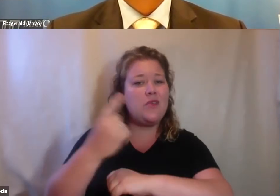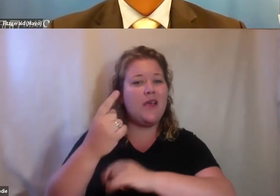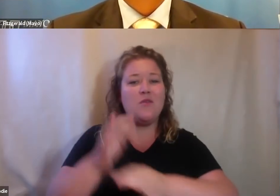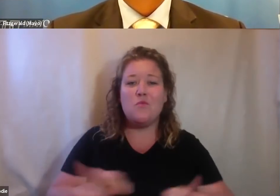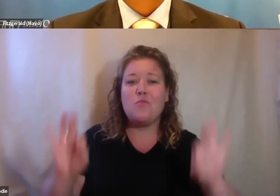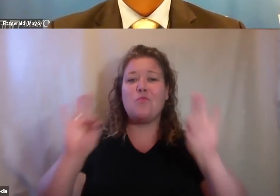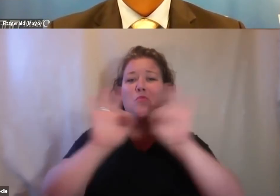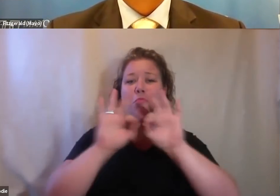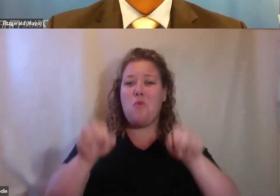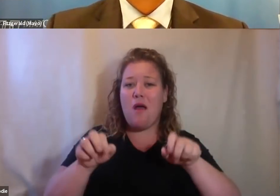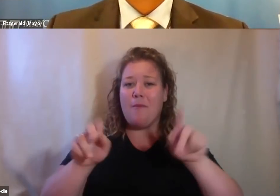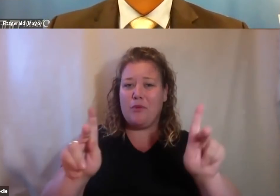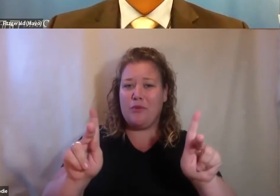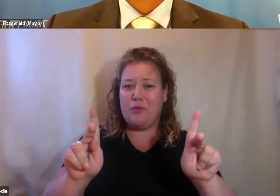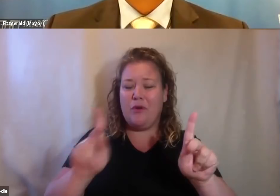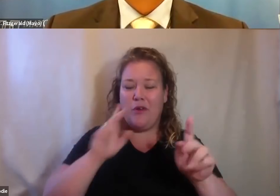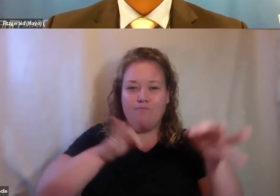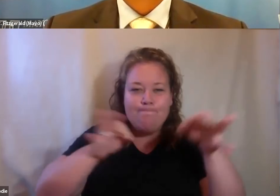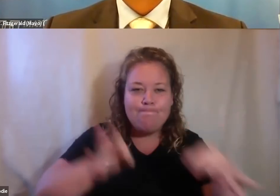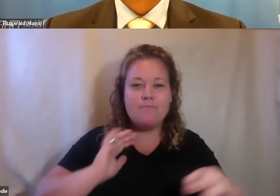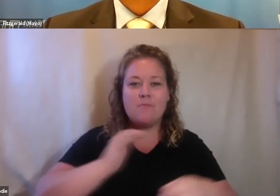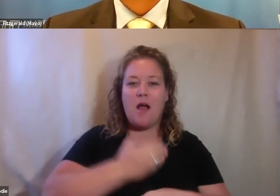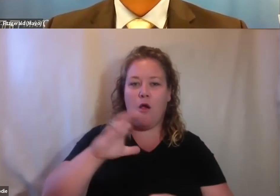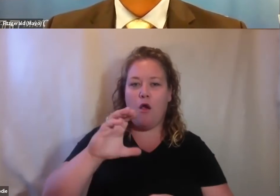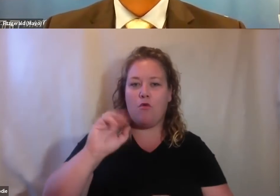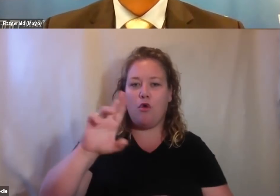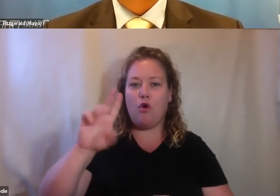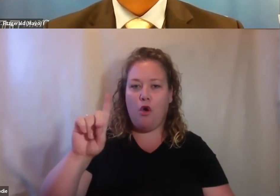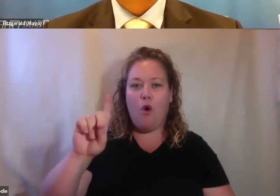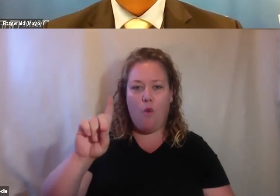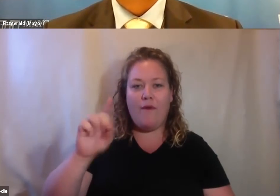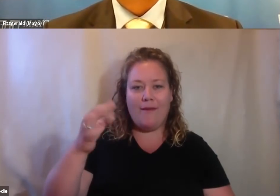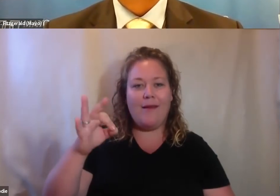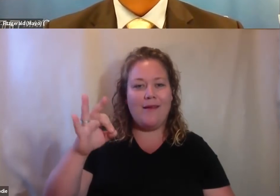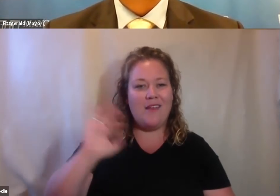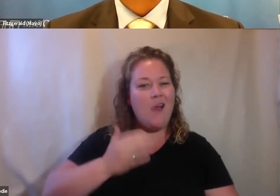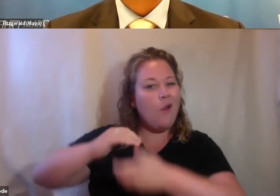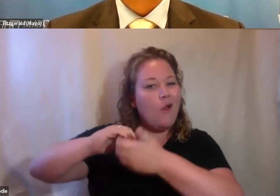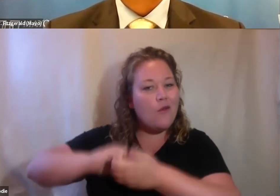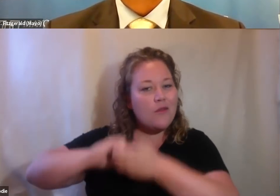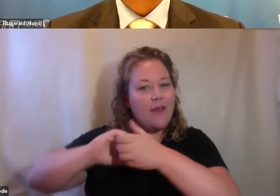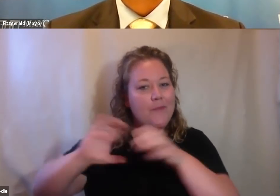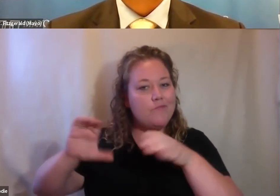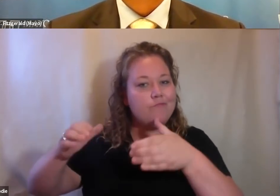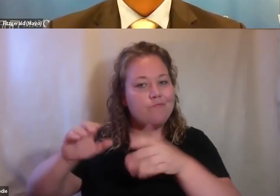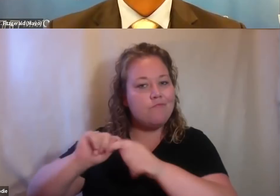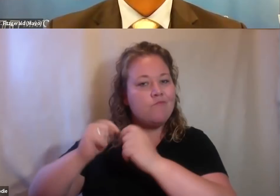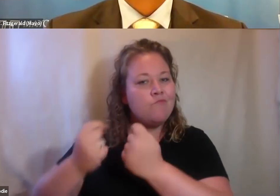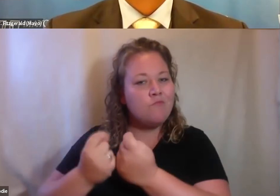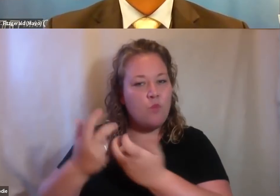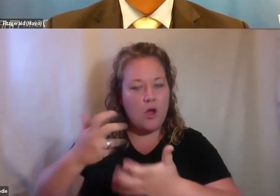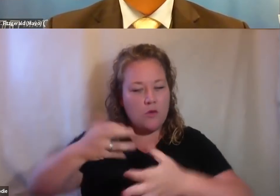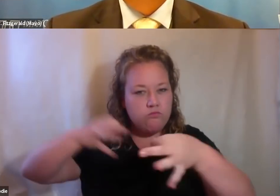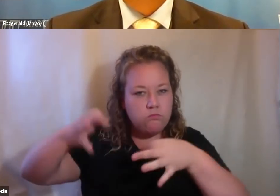Cooley COVID-19 collaborative to share with you some of the updates to the assessment process